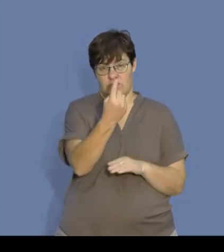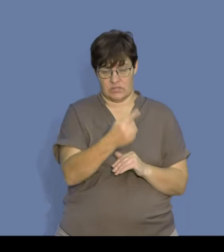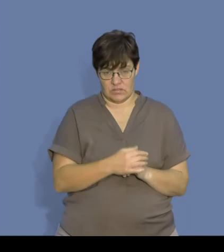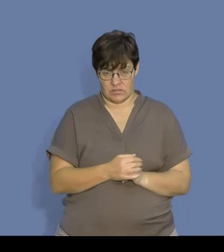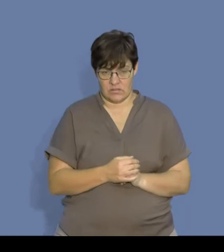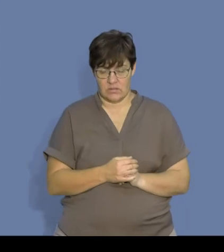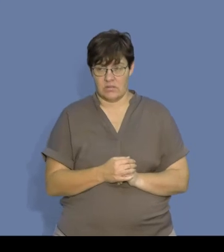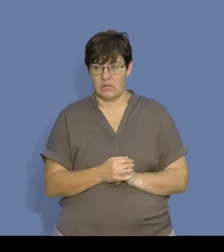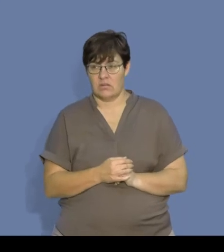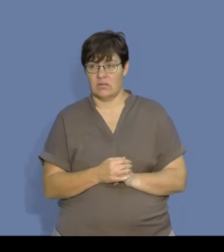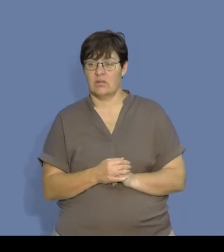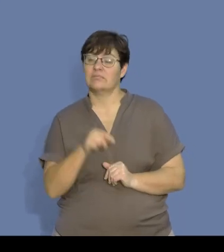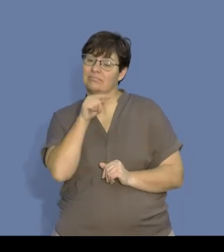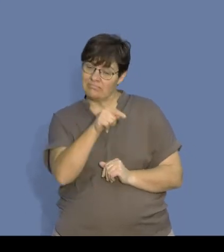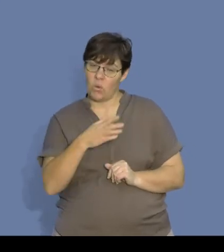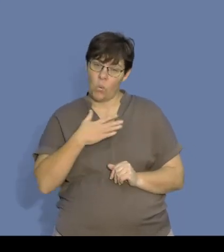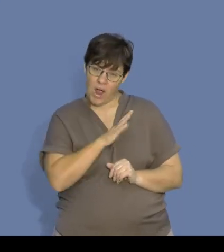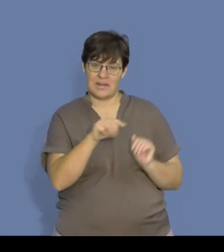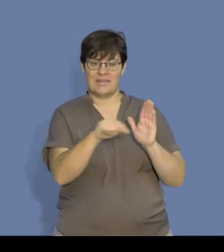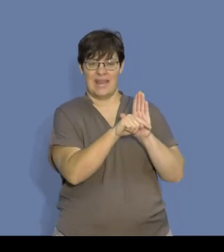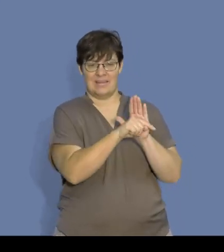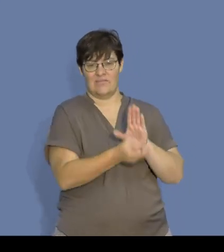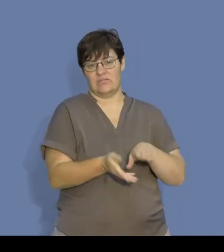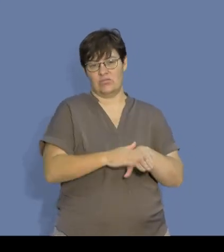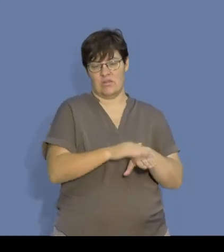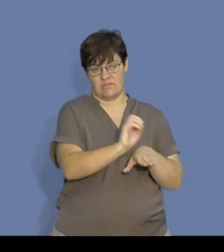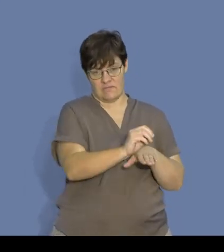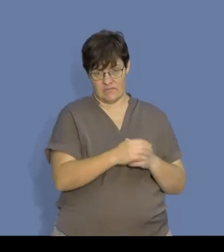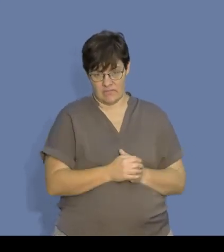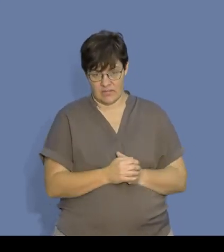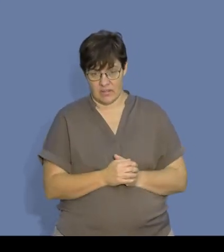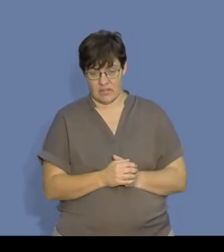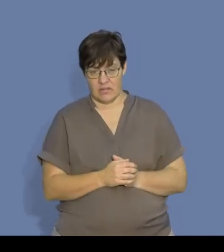the electroscope negatively charged.